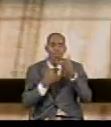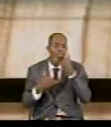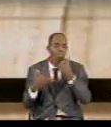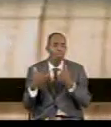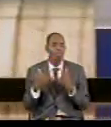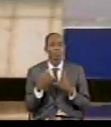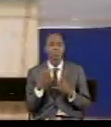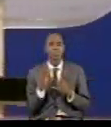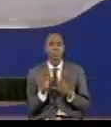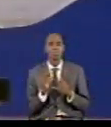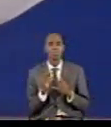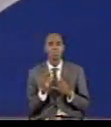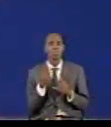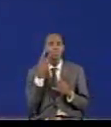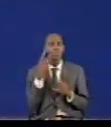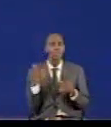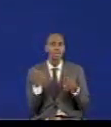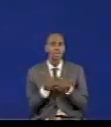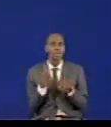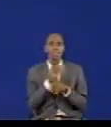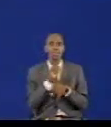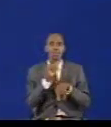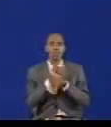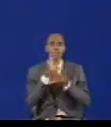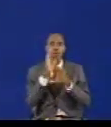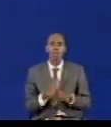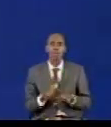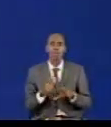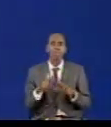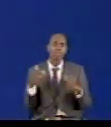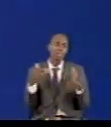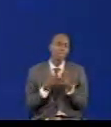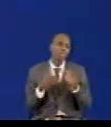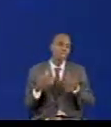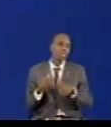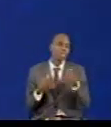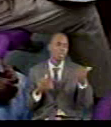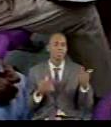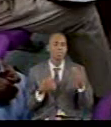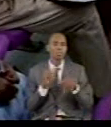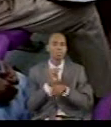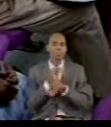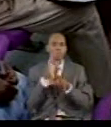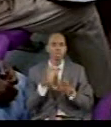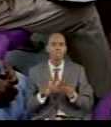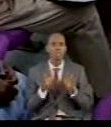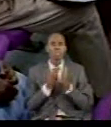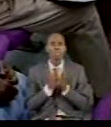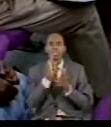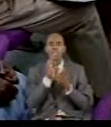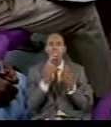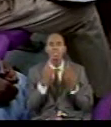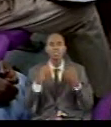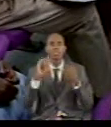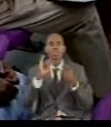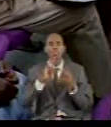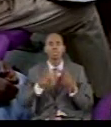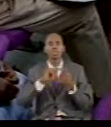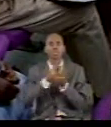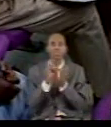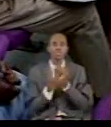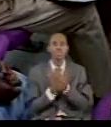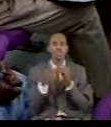Then, as a worker, if there's any worker that is kind of changing the gospel, is